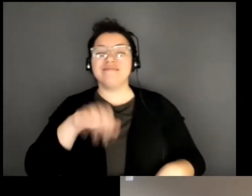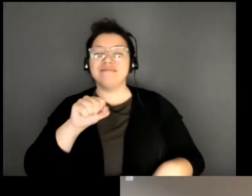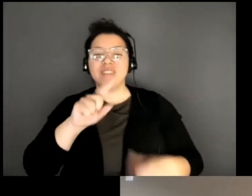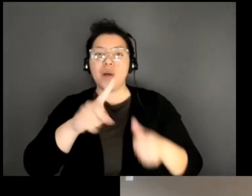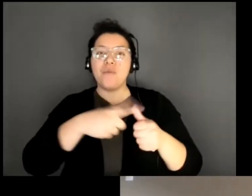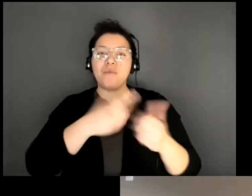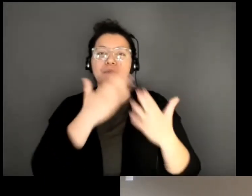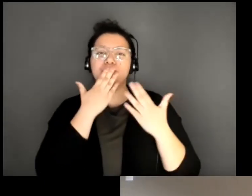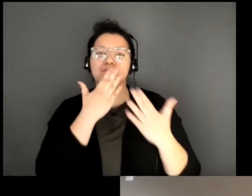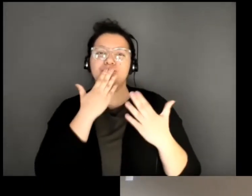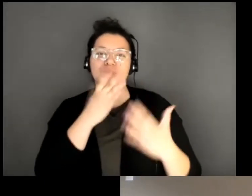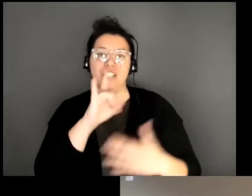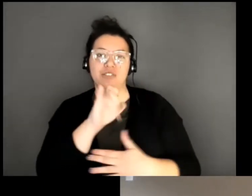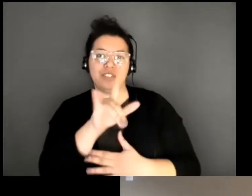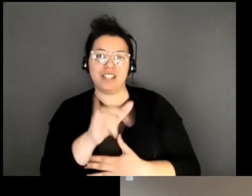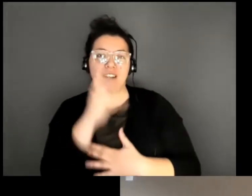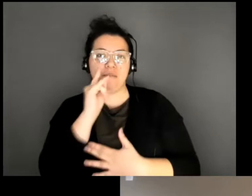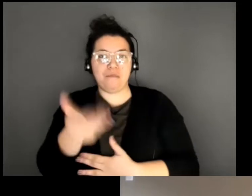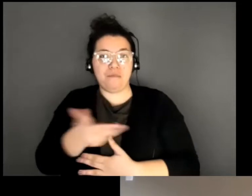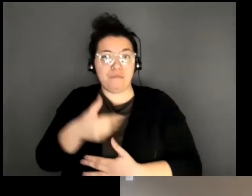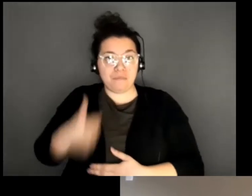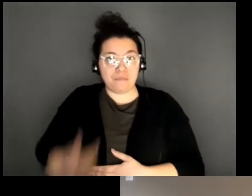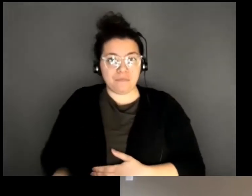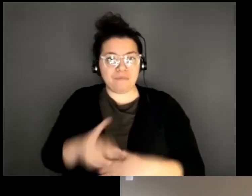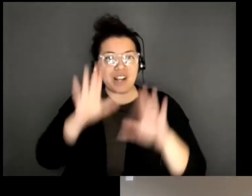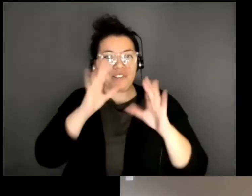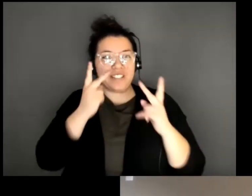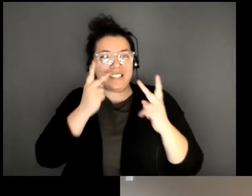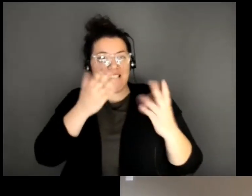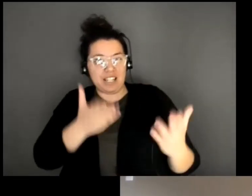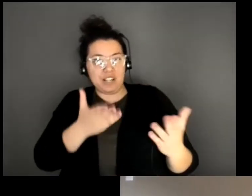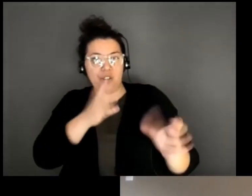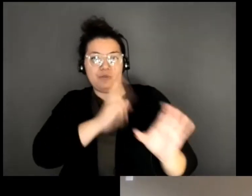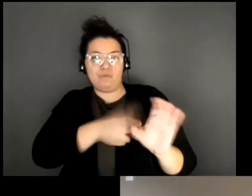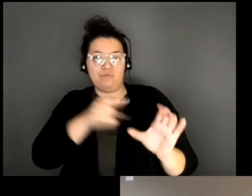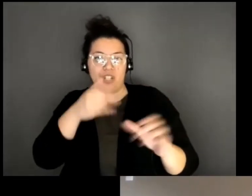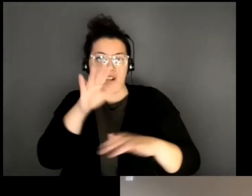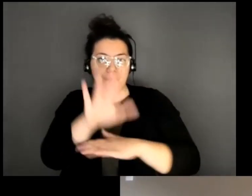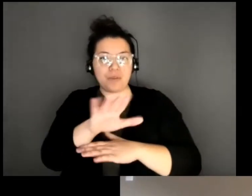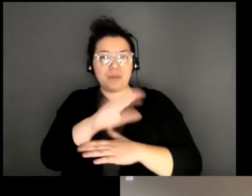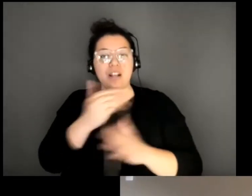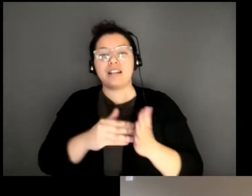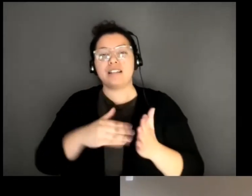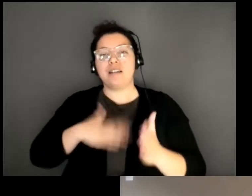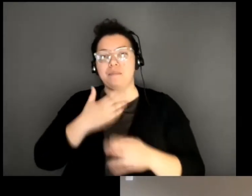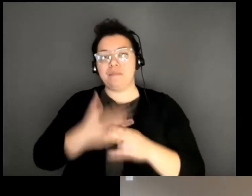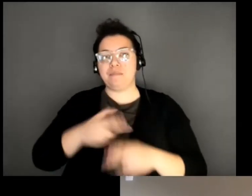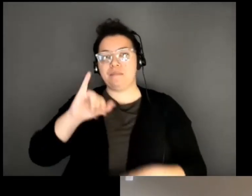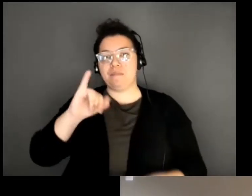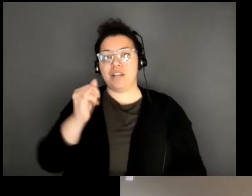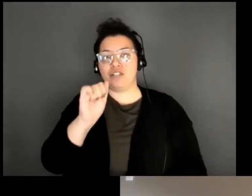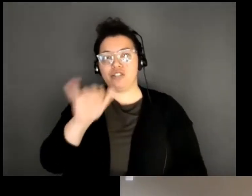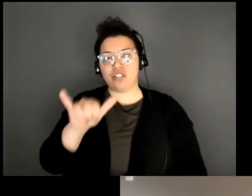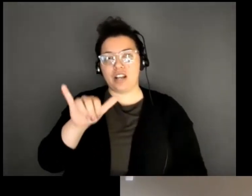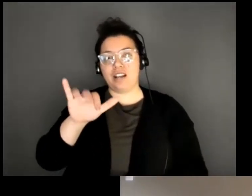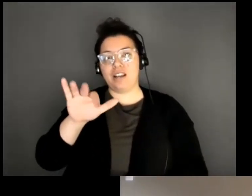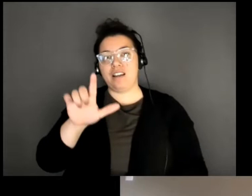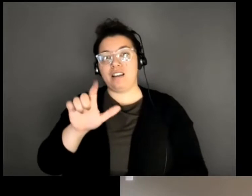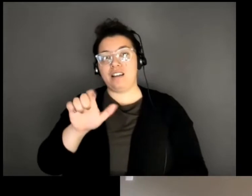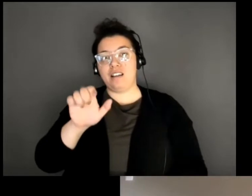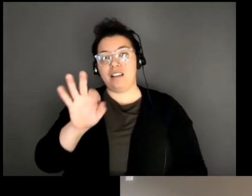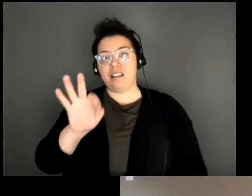Well, first of all, thank you, Danny, for having me. It's great to see you and to be with you this afternoon. My name is Jay Lefkowitz. I